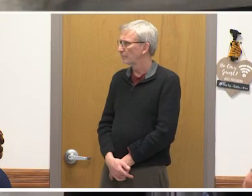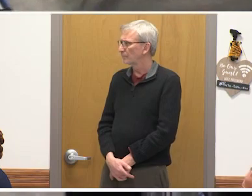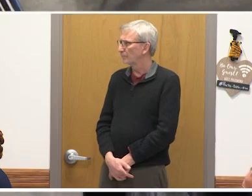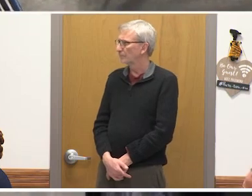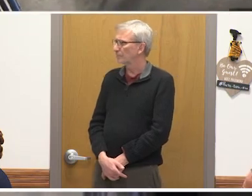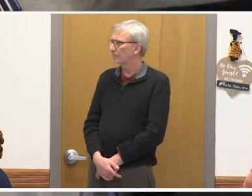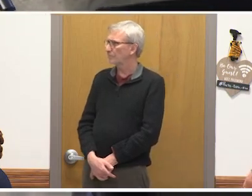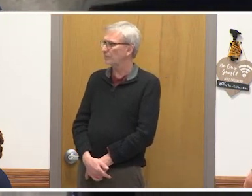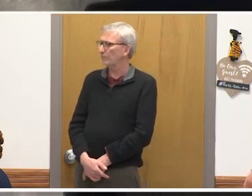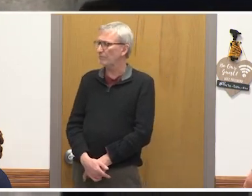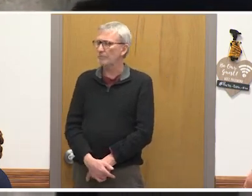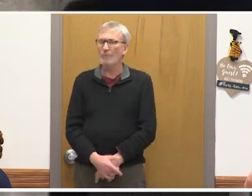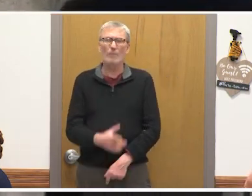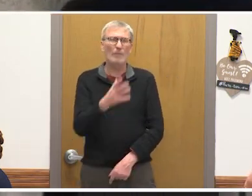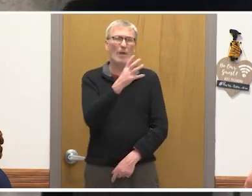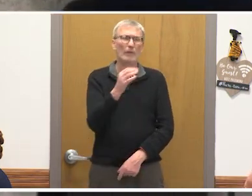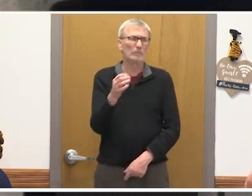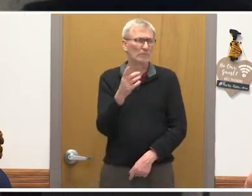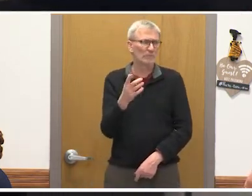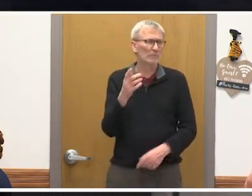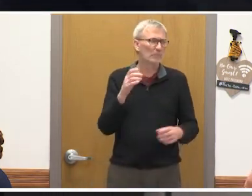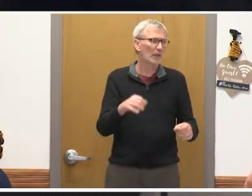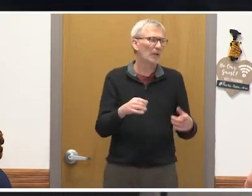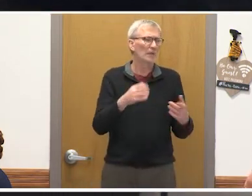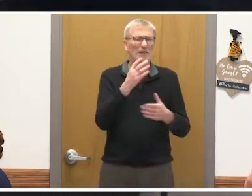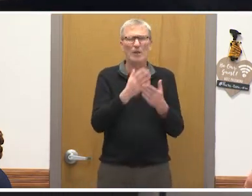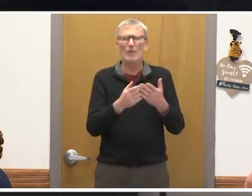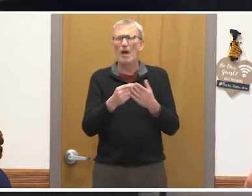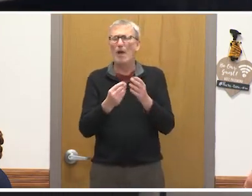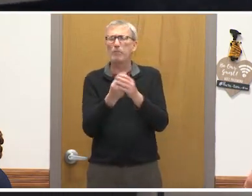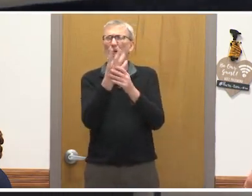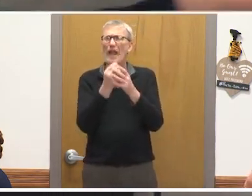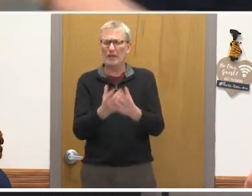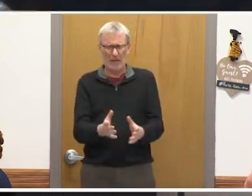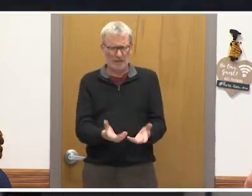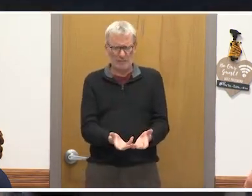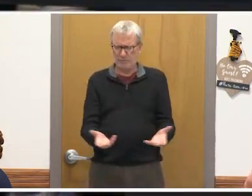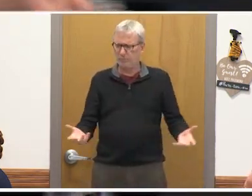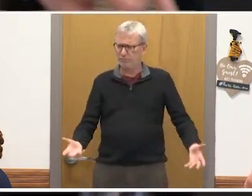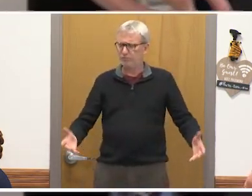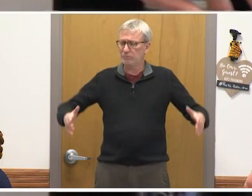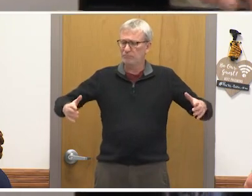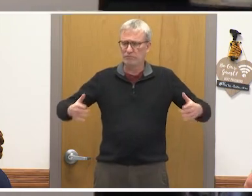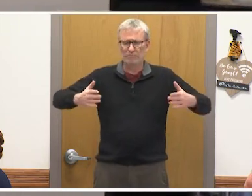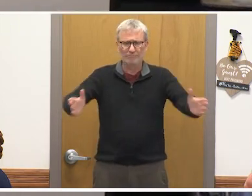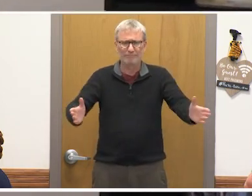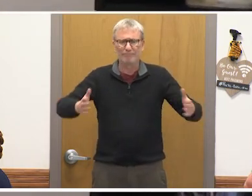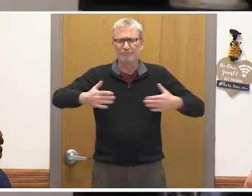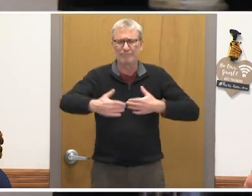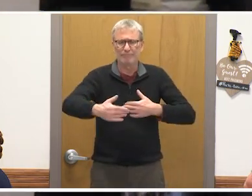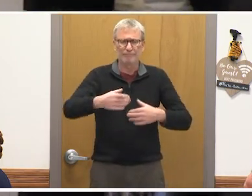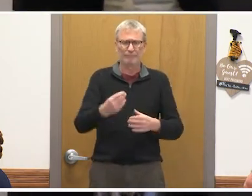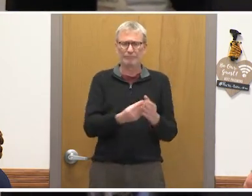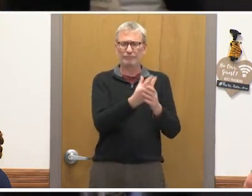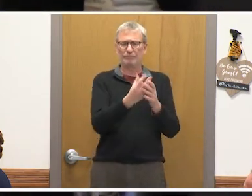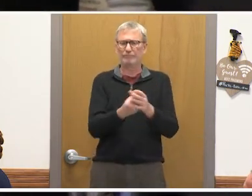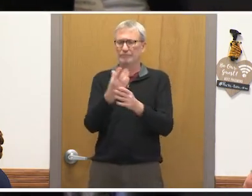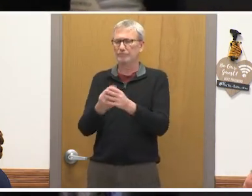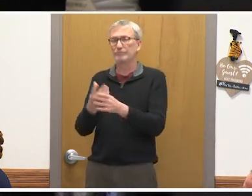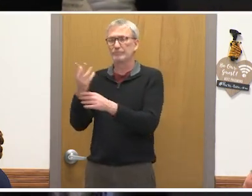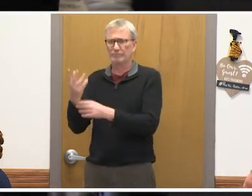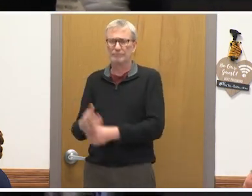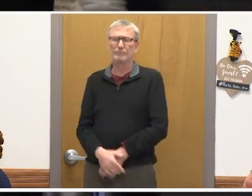also opportunity to do some planters within this area that also helps make sure